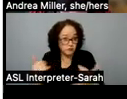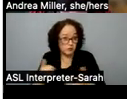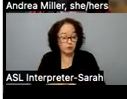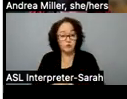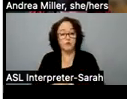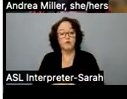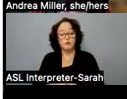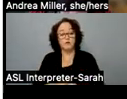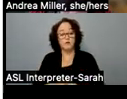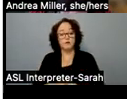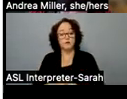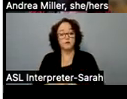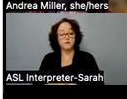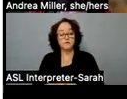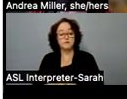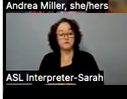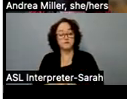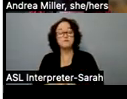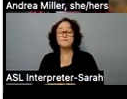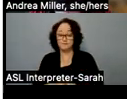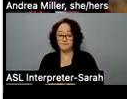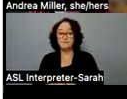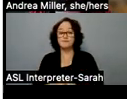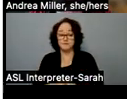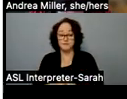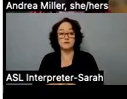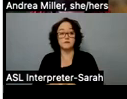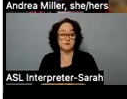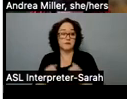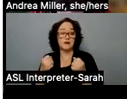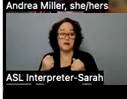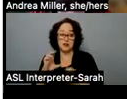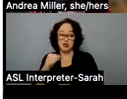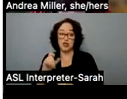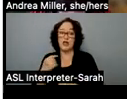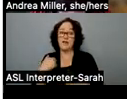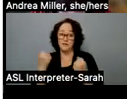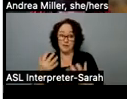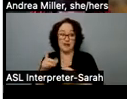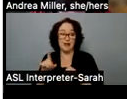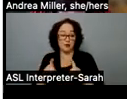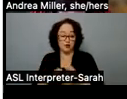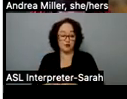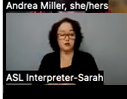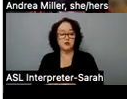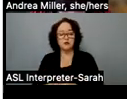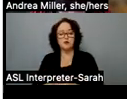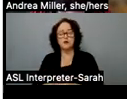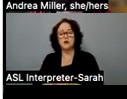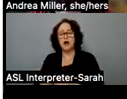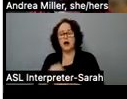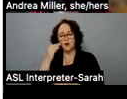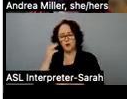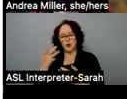Yeah, like you had mentioned, there are a number of questions into the chat. I know that you've already touched on this, but just